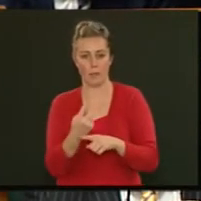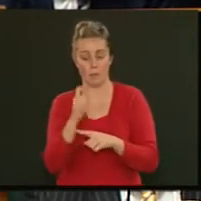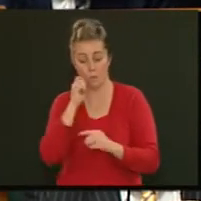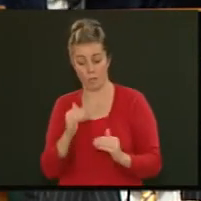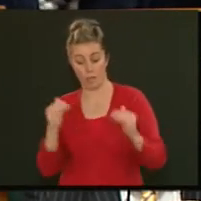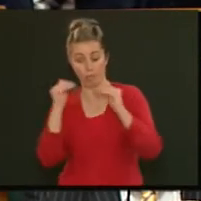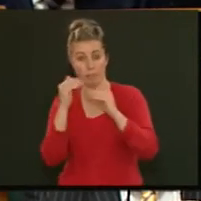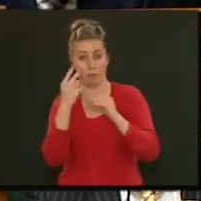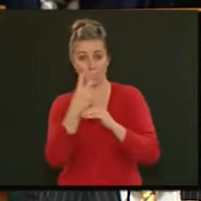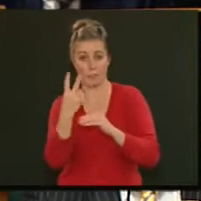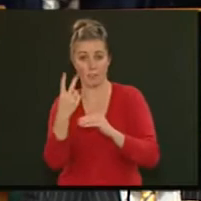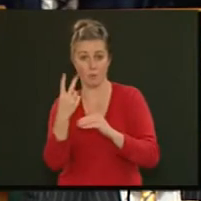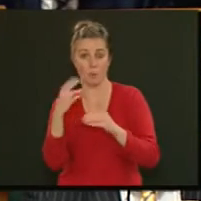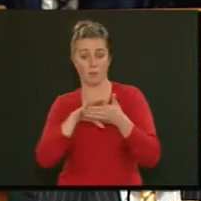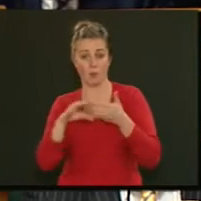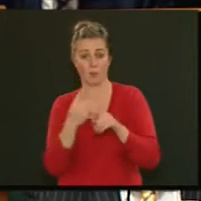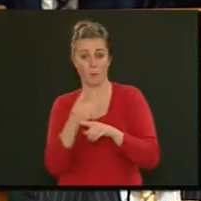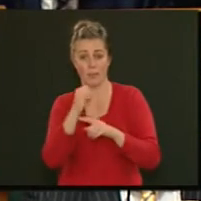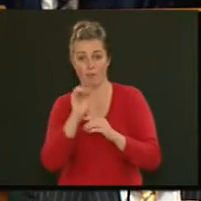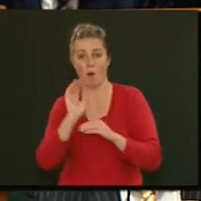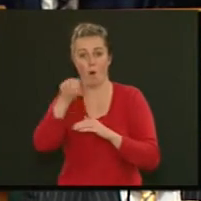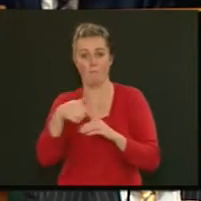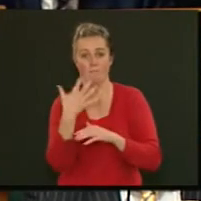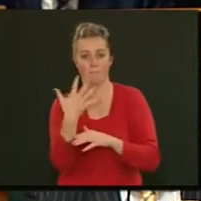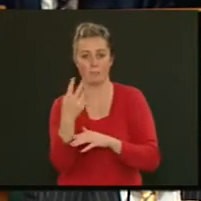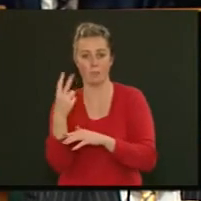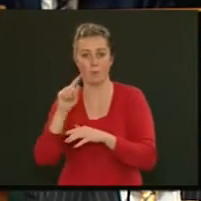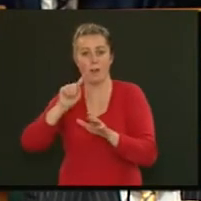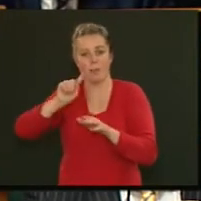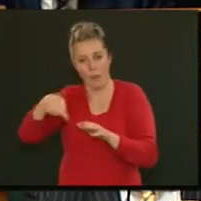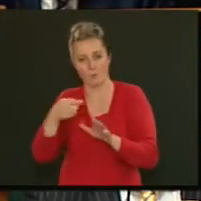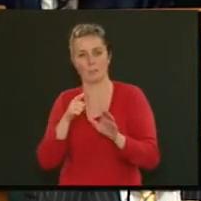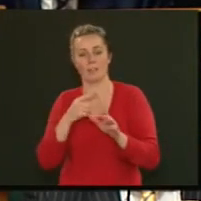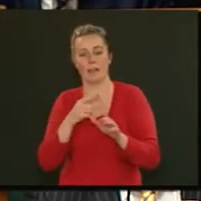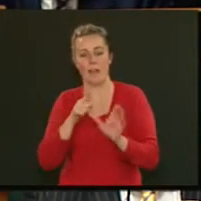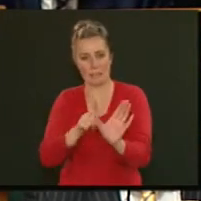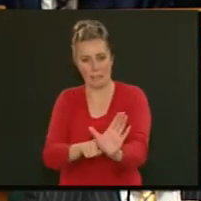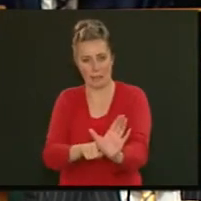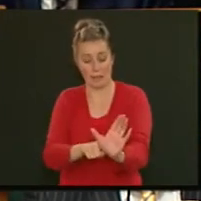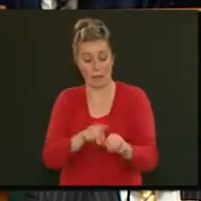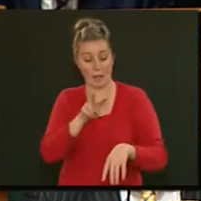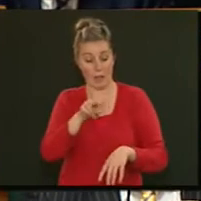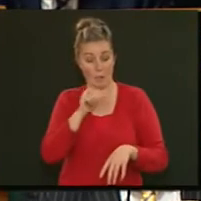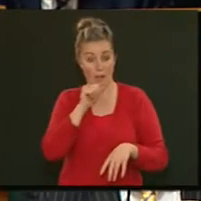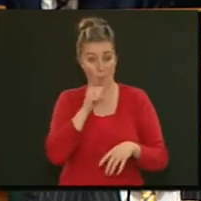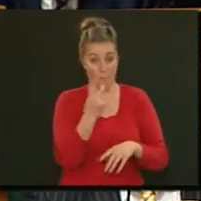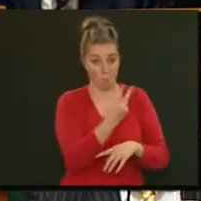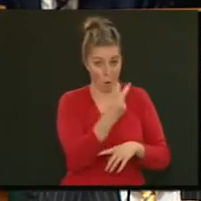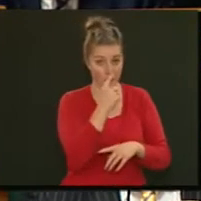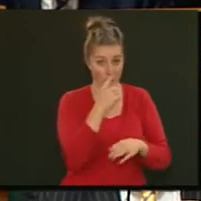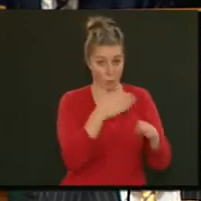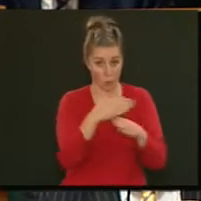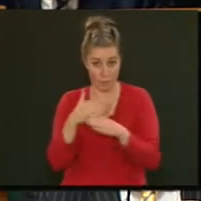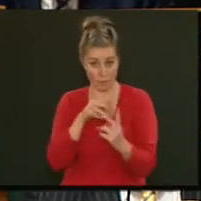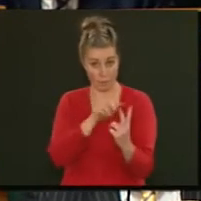for anyone earning more than $52,000 per year. A couple with both partners earning